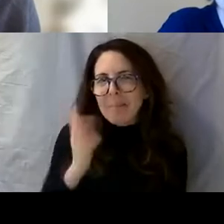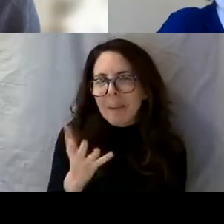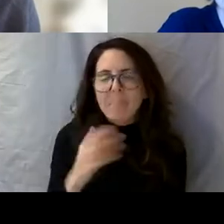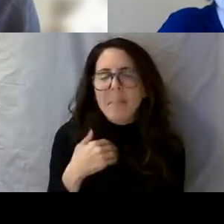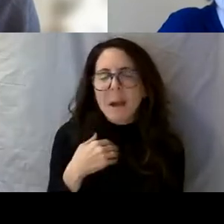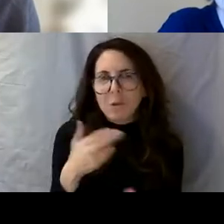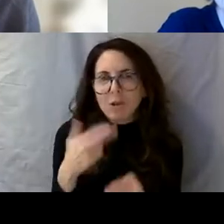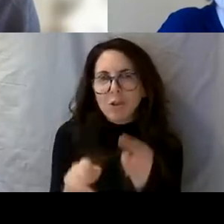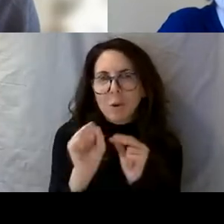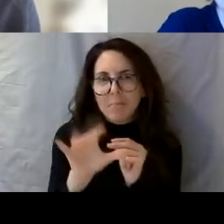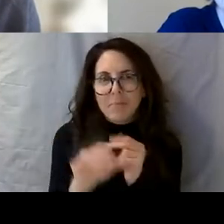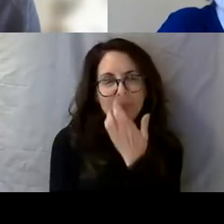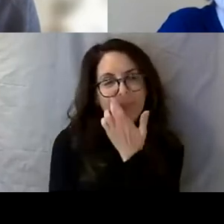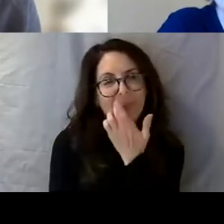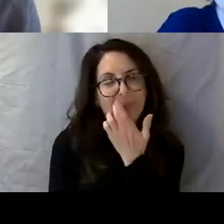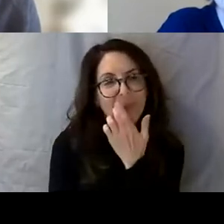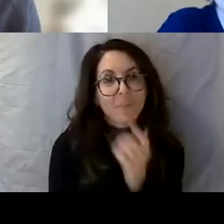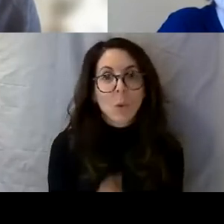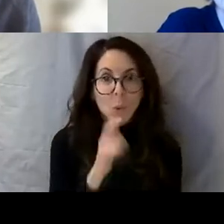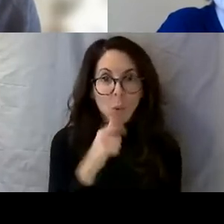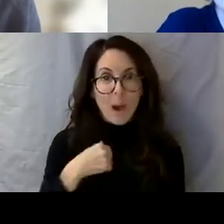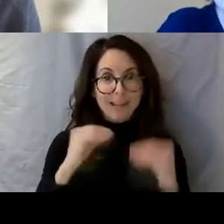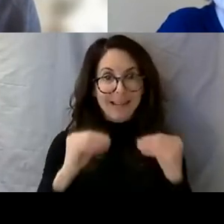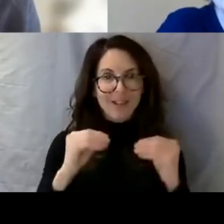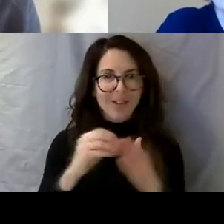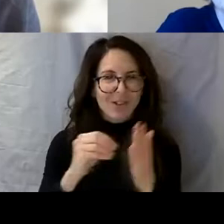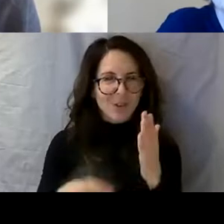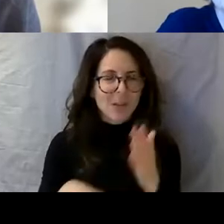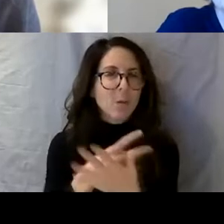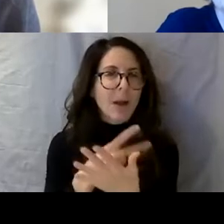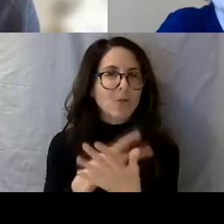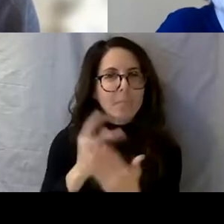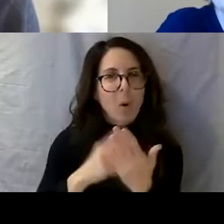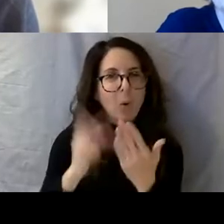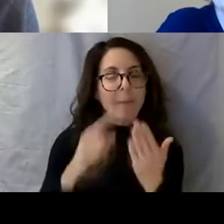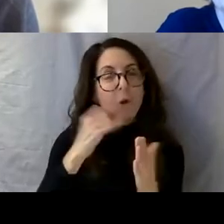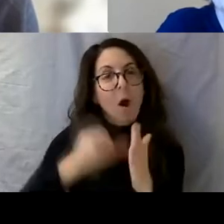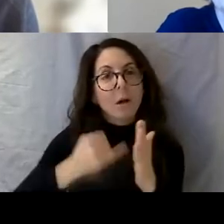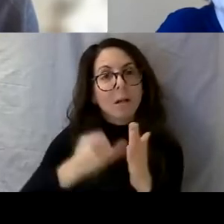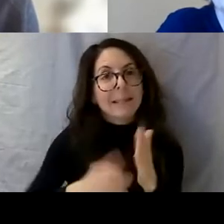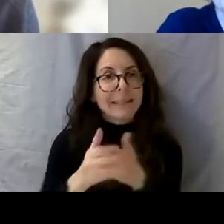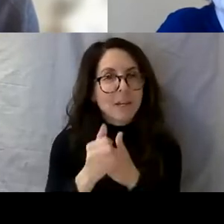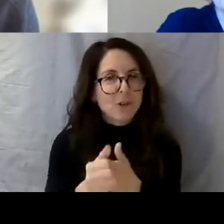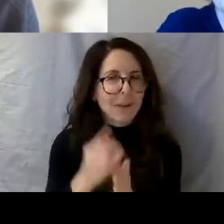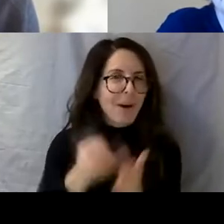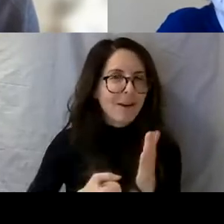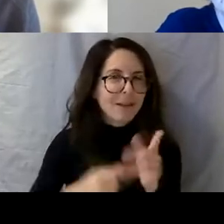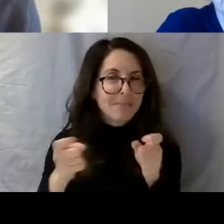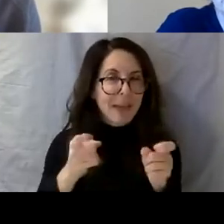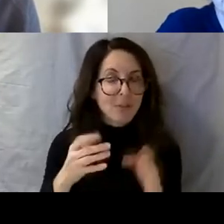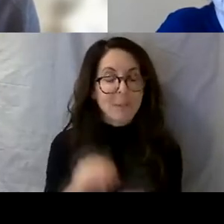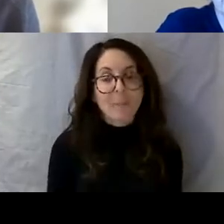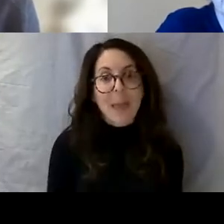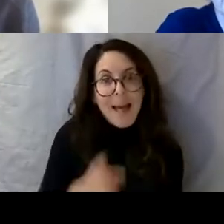like, actually, the people that I teach, I teach this graduate program for arts leadership and arts management. And so they really